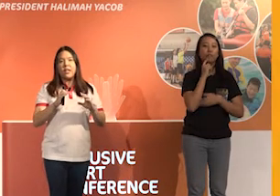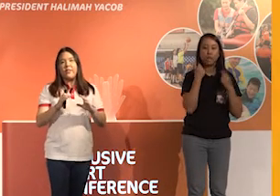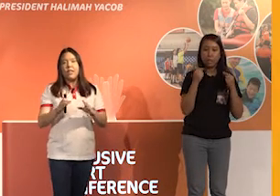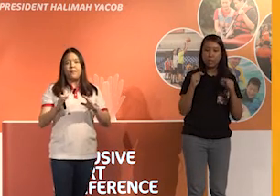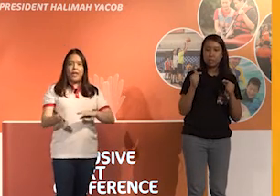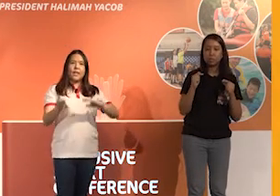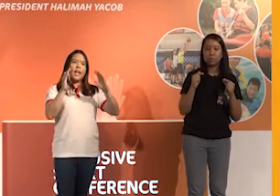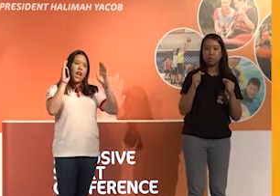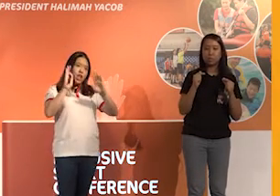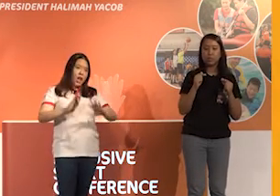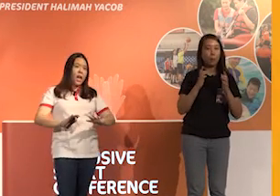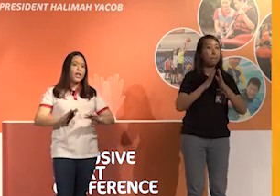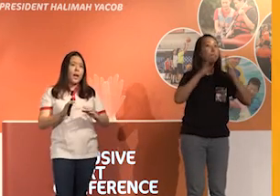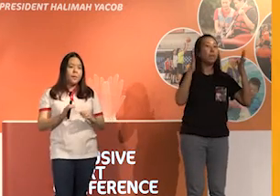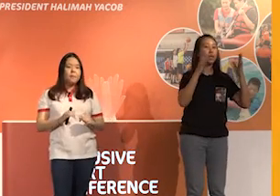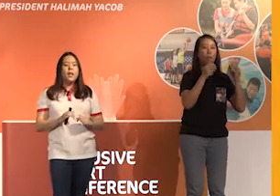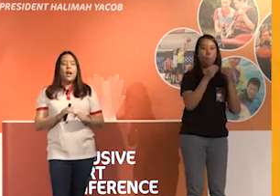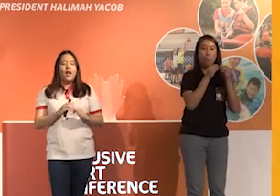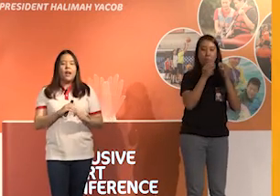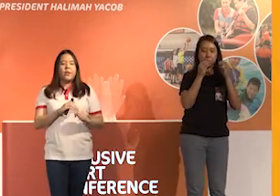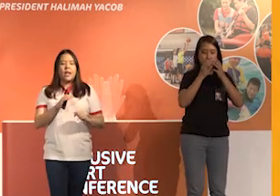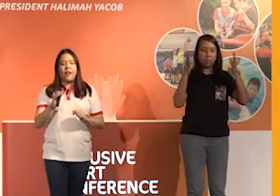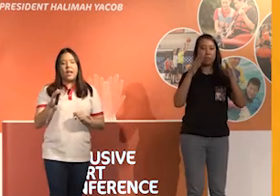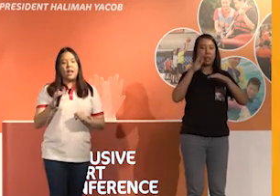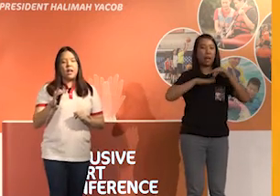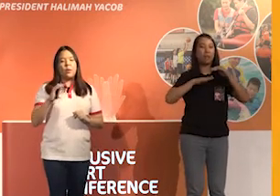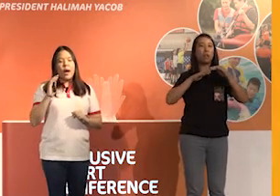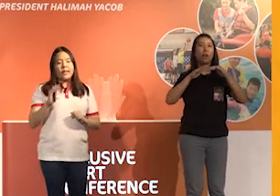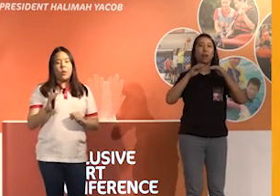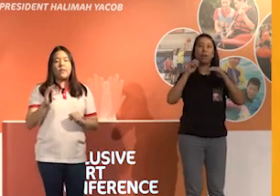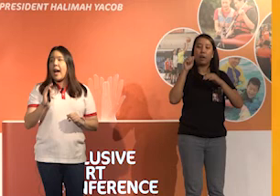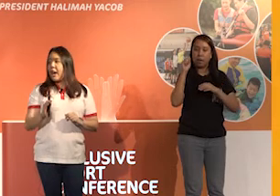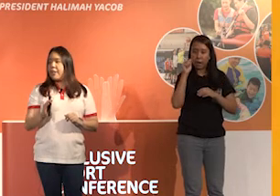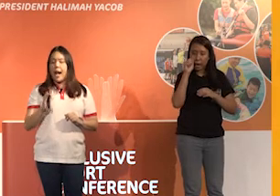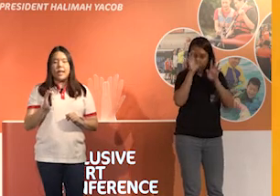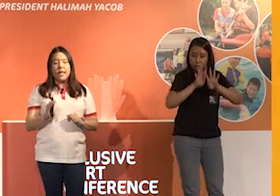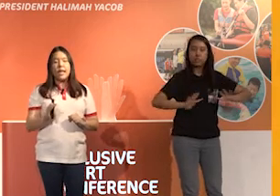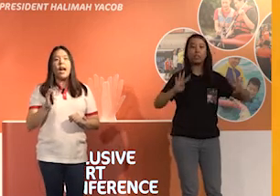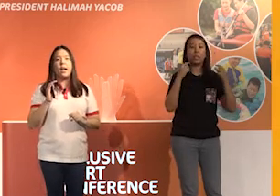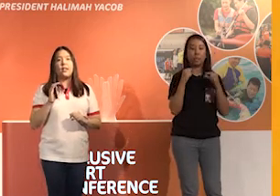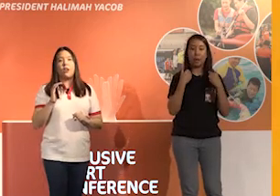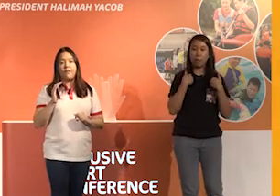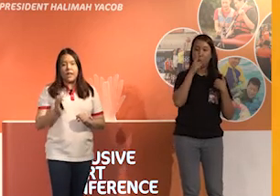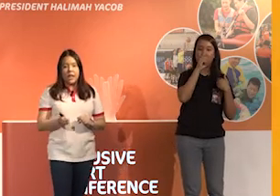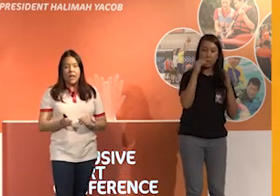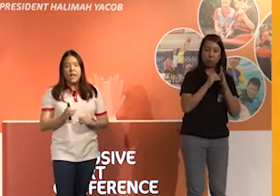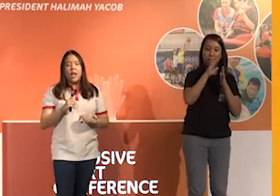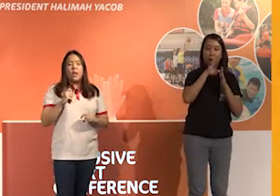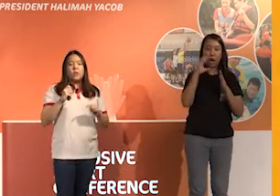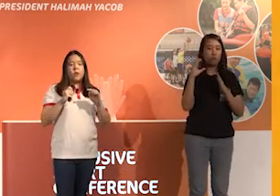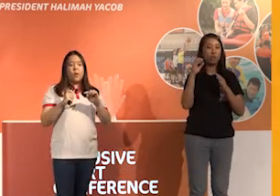Asia Pacific is bigger than Asia Game. And we have 1,500 athletes and